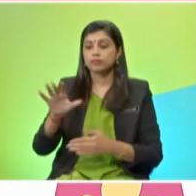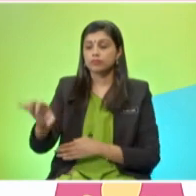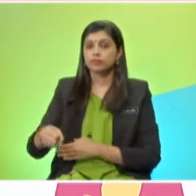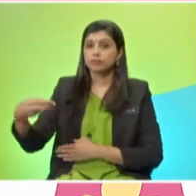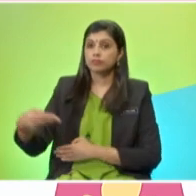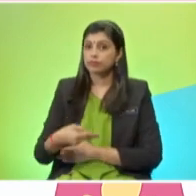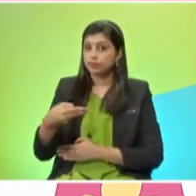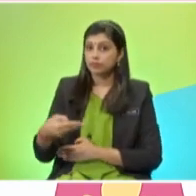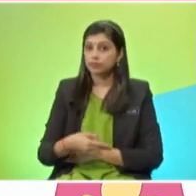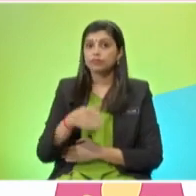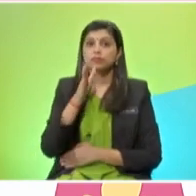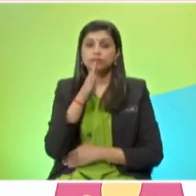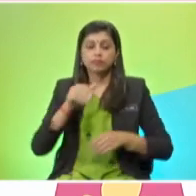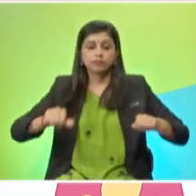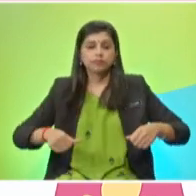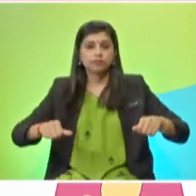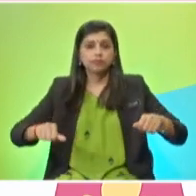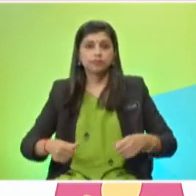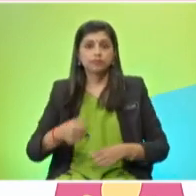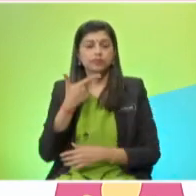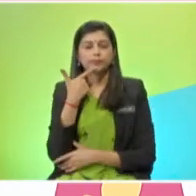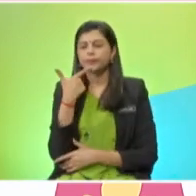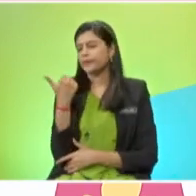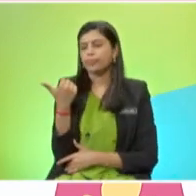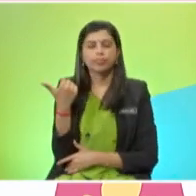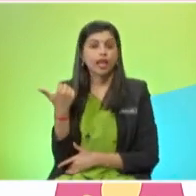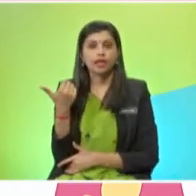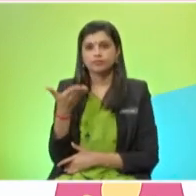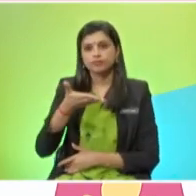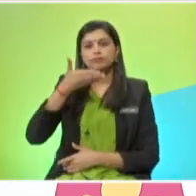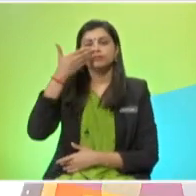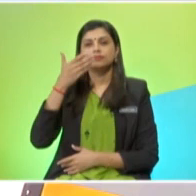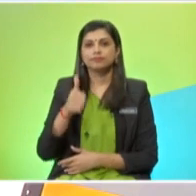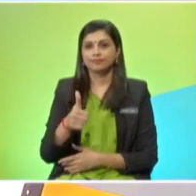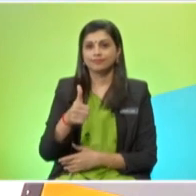plate. Mommy cooks food. It smells great.